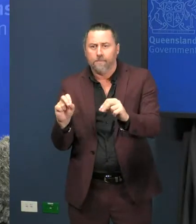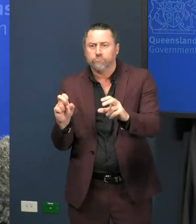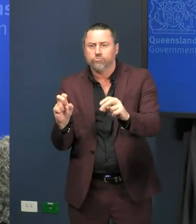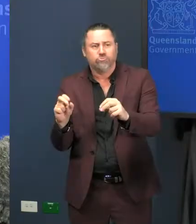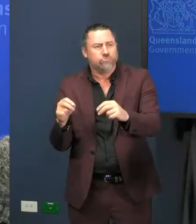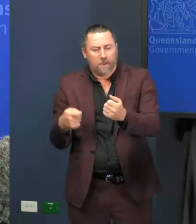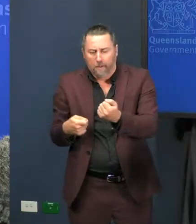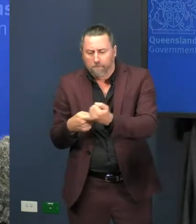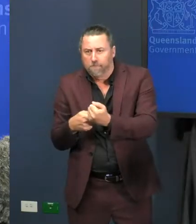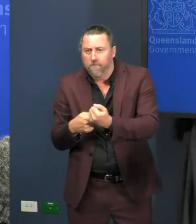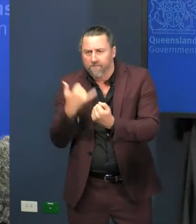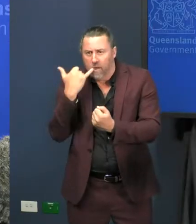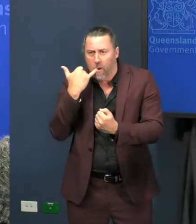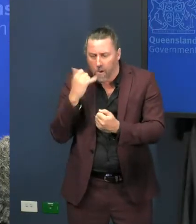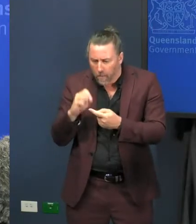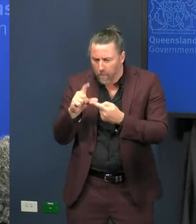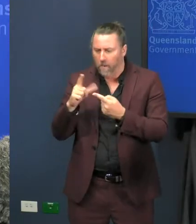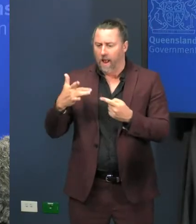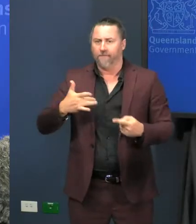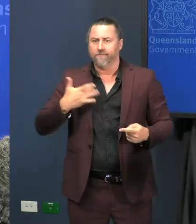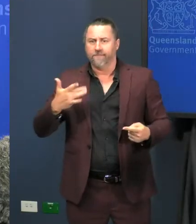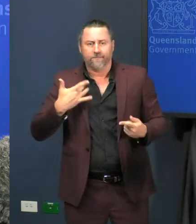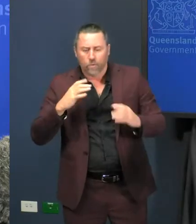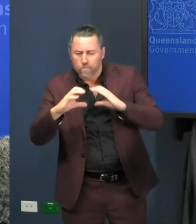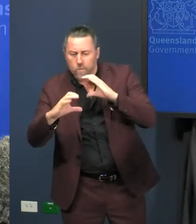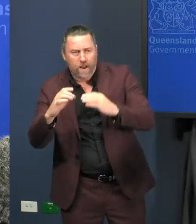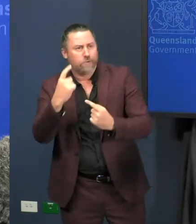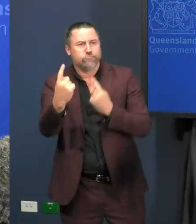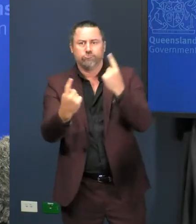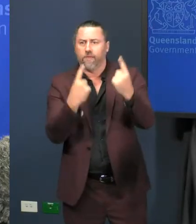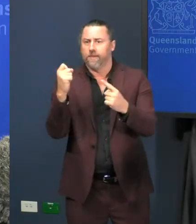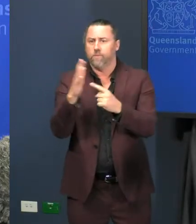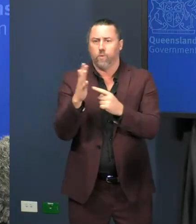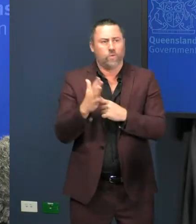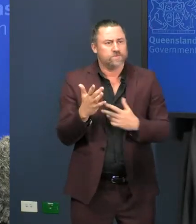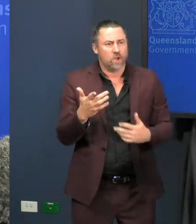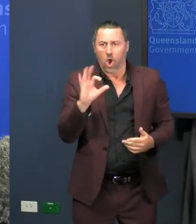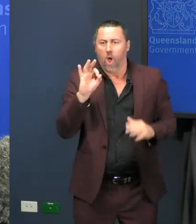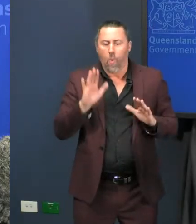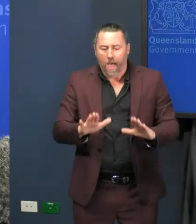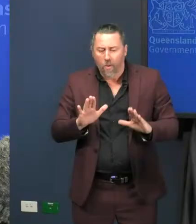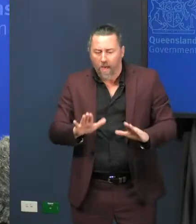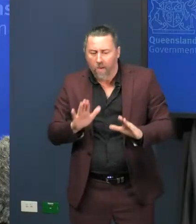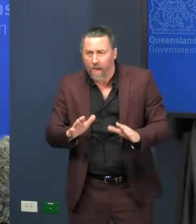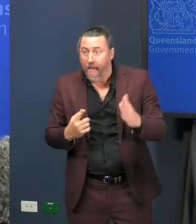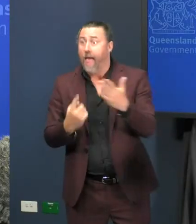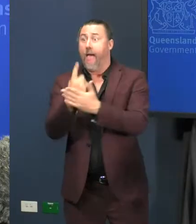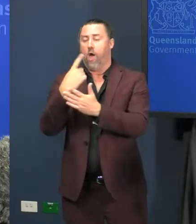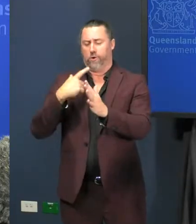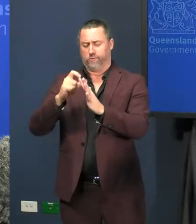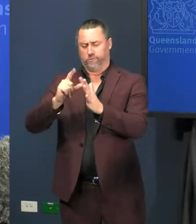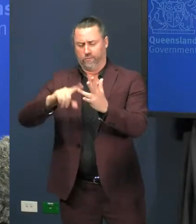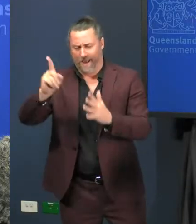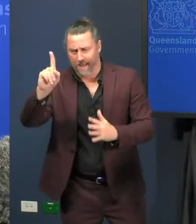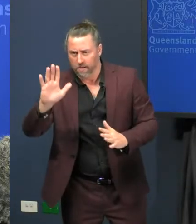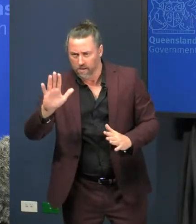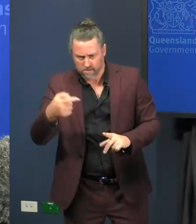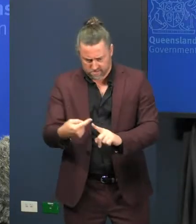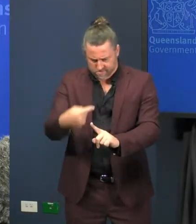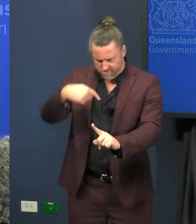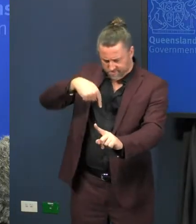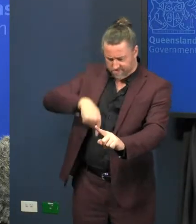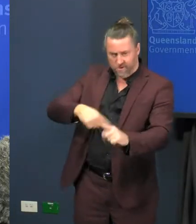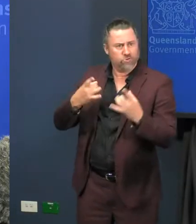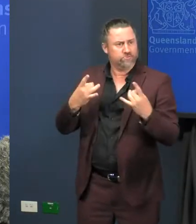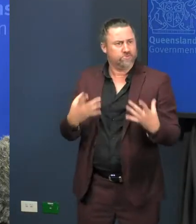water. All of those preparations is something that people can do before the event. So it's what can you do as an individual, and then